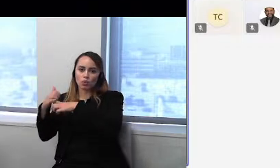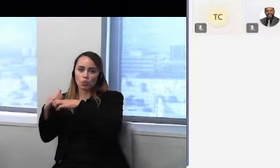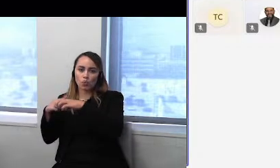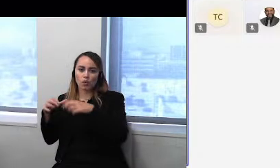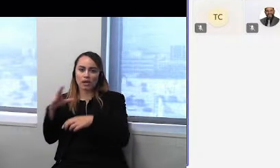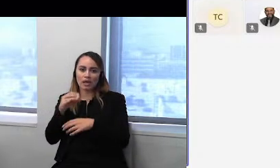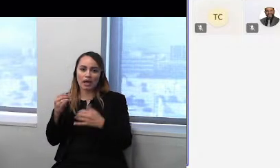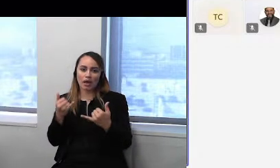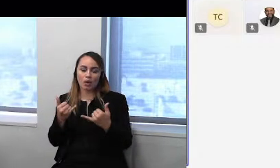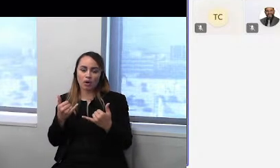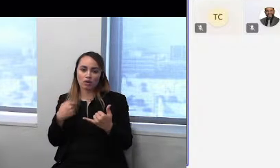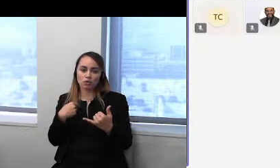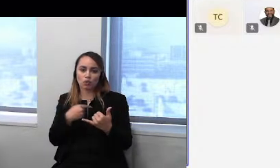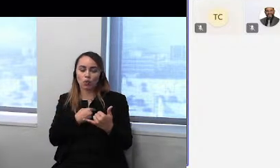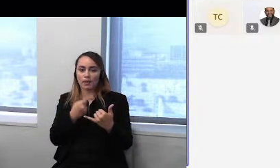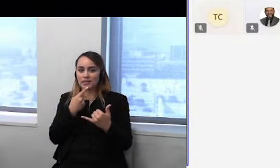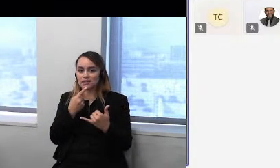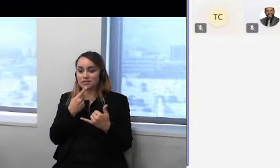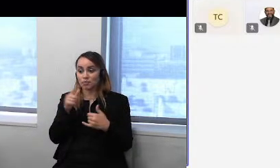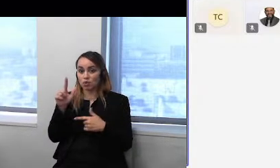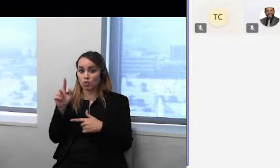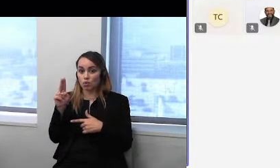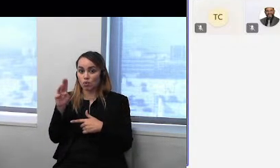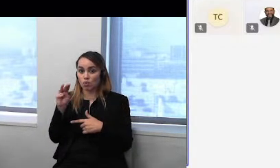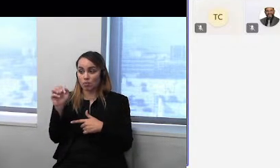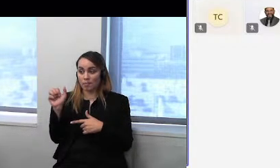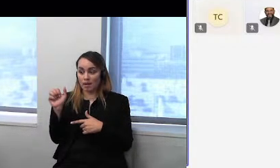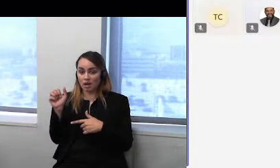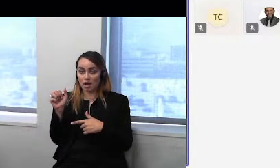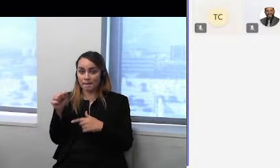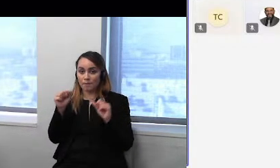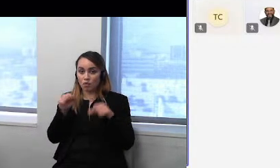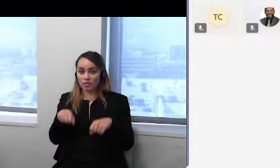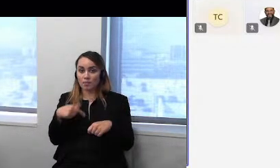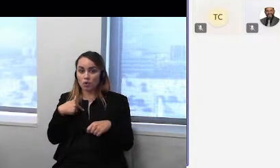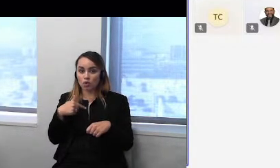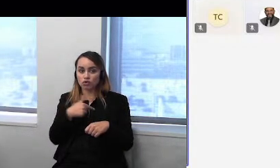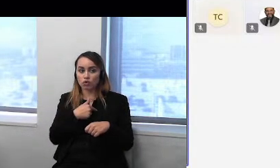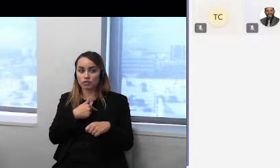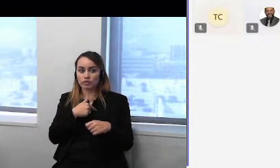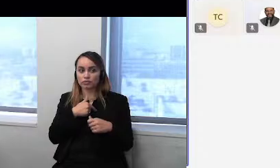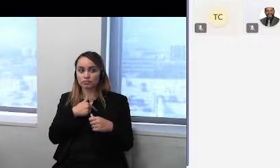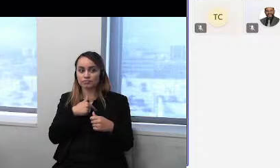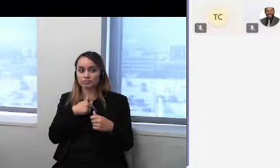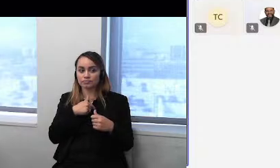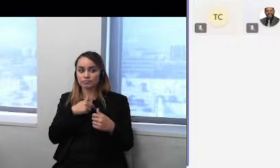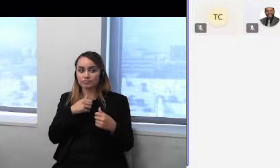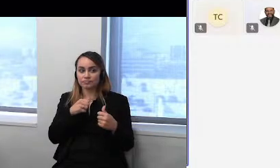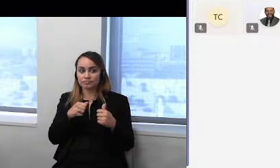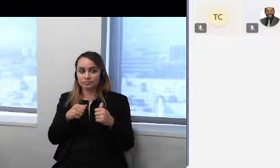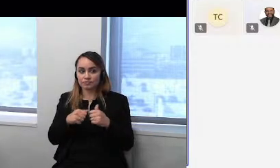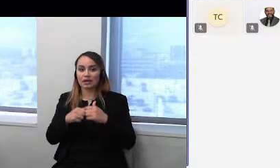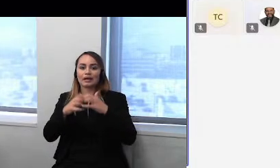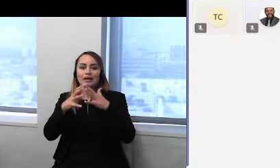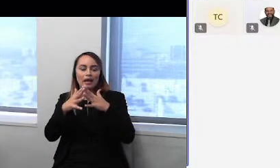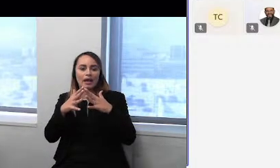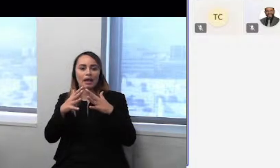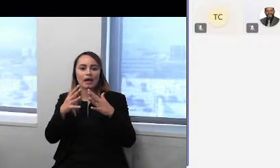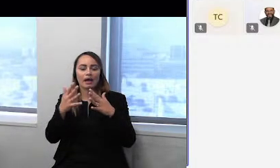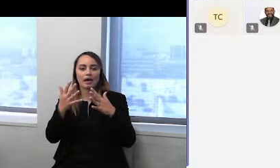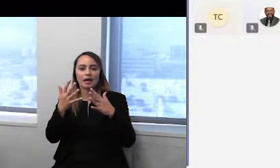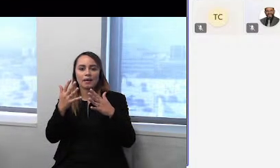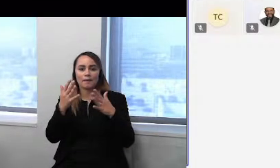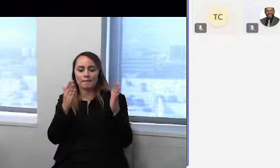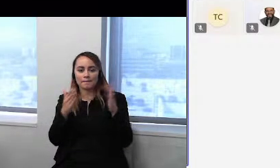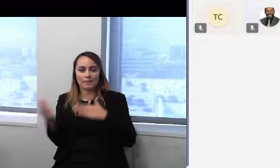LUMA, can create what is called an integrated system plan. May I interrupt you for 1 second? I think what I took from what you just said is